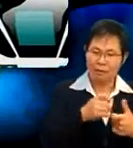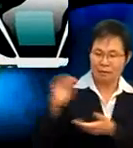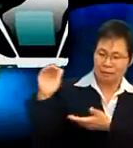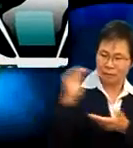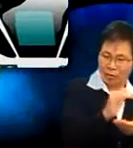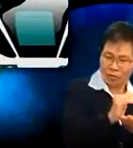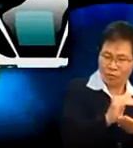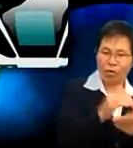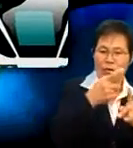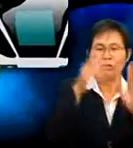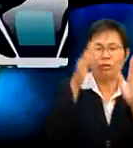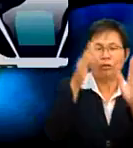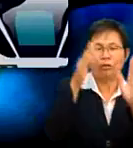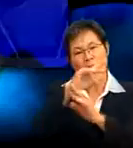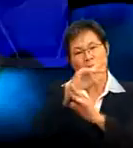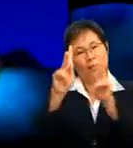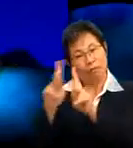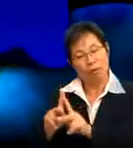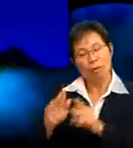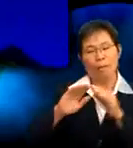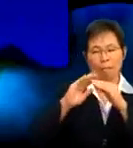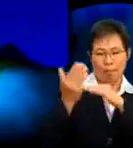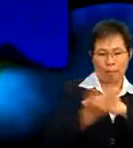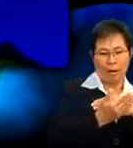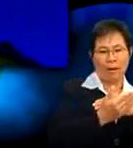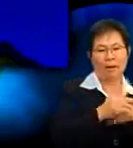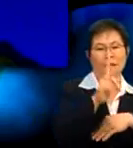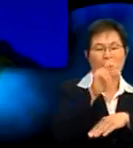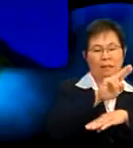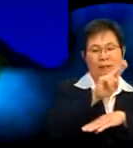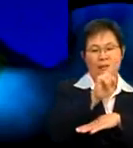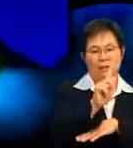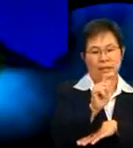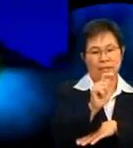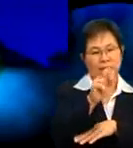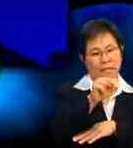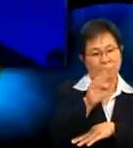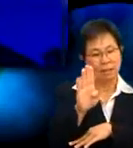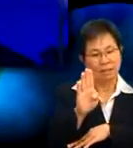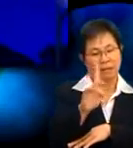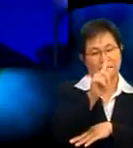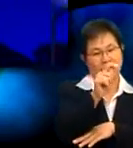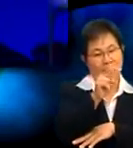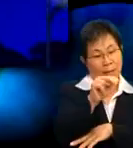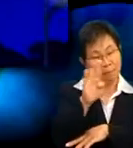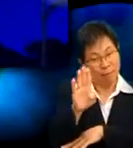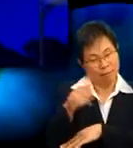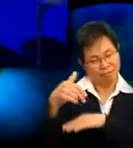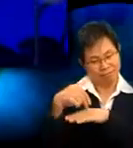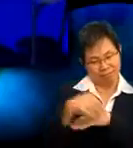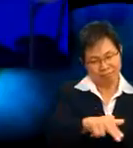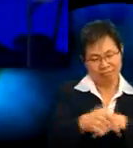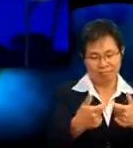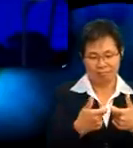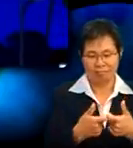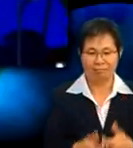is supplied to both towns and villages by a national electricity utility company called Tenaga Nasional